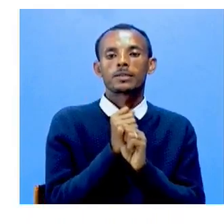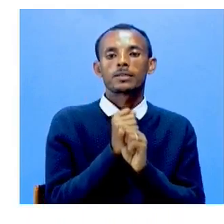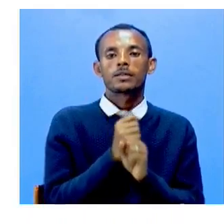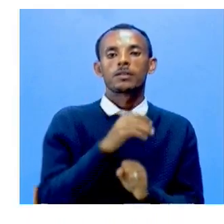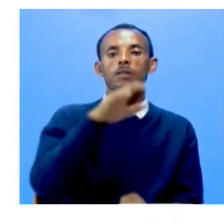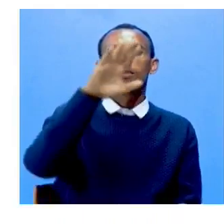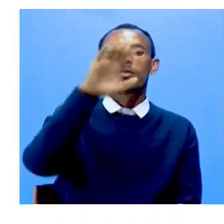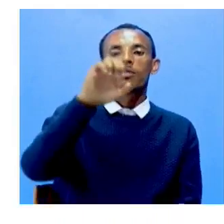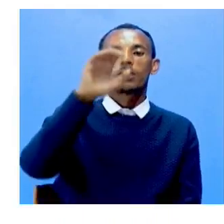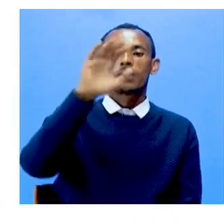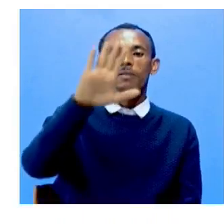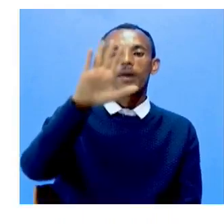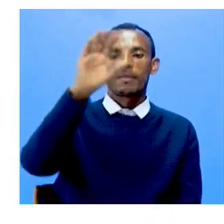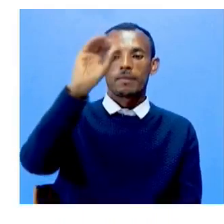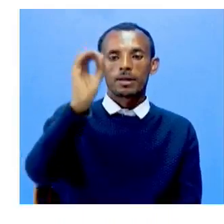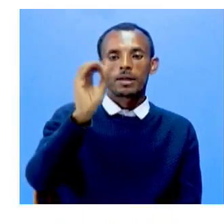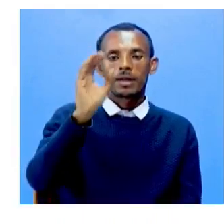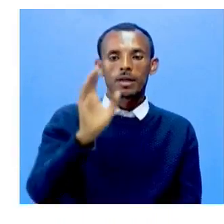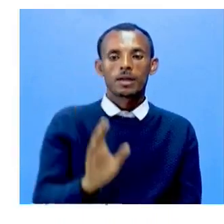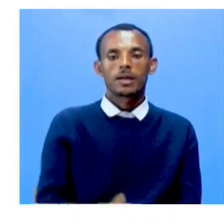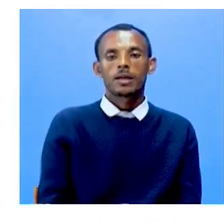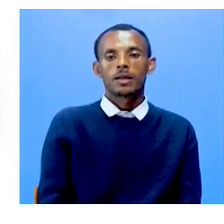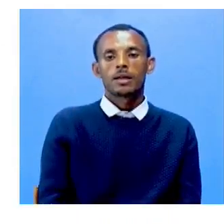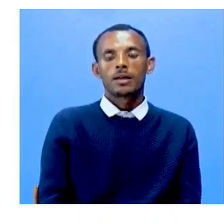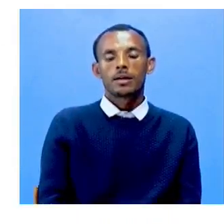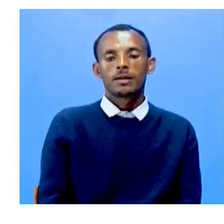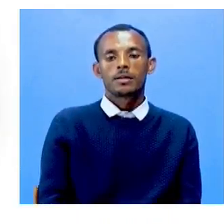45 degrees